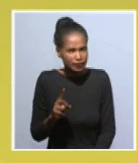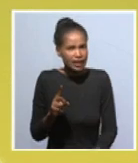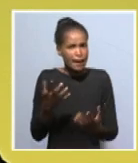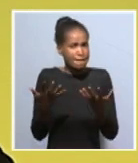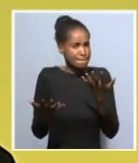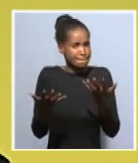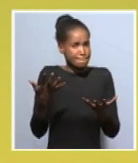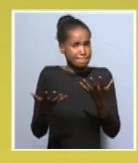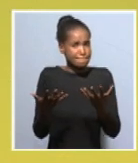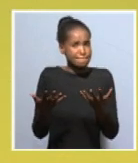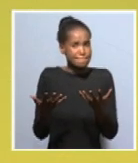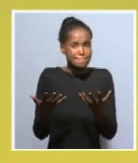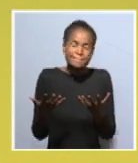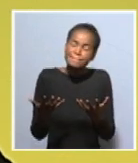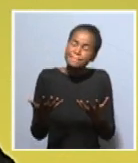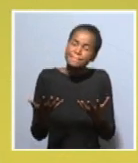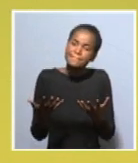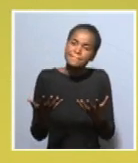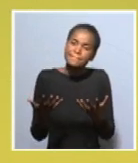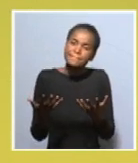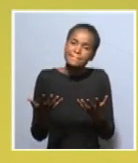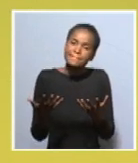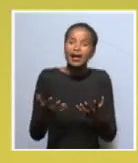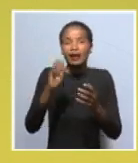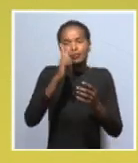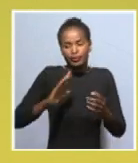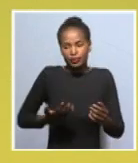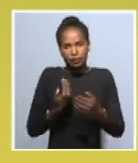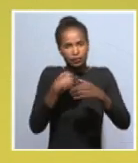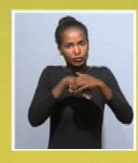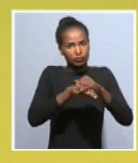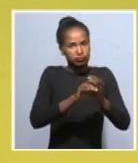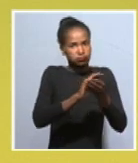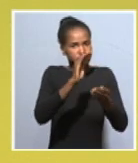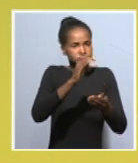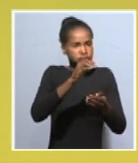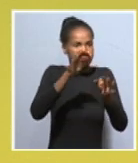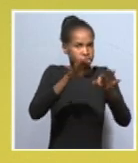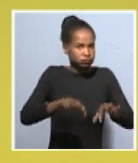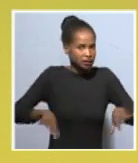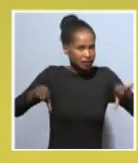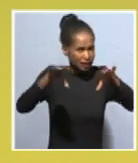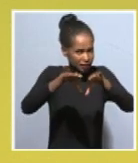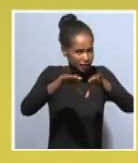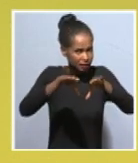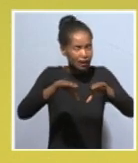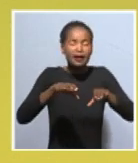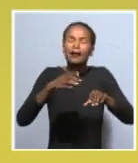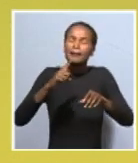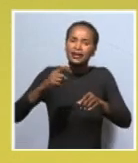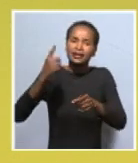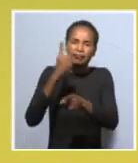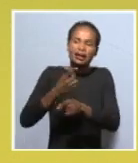dire drive to invest in agriculture. We have been neglecting the sector for all